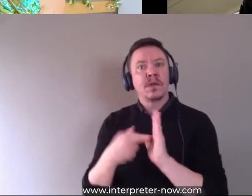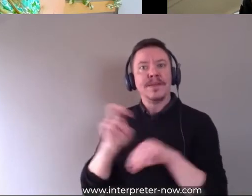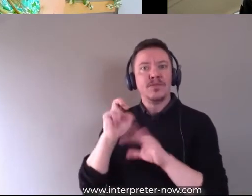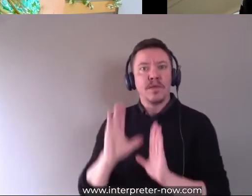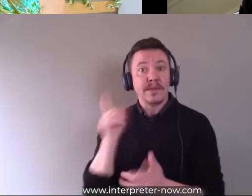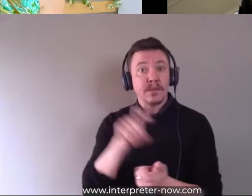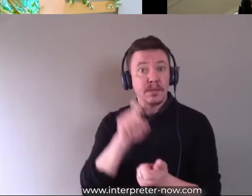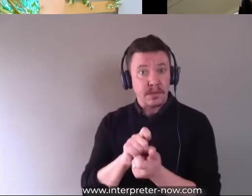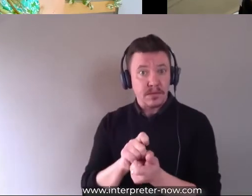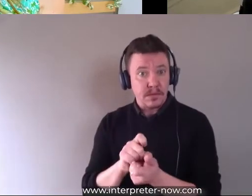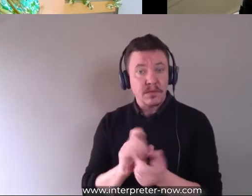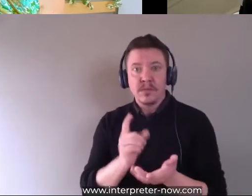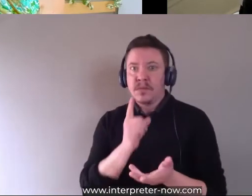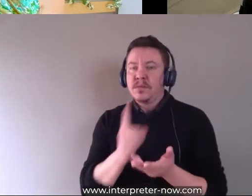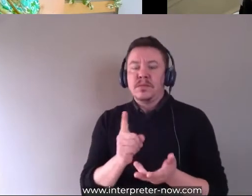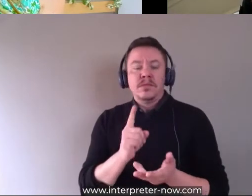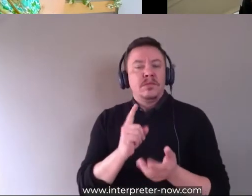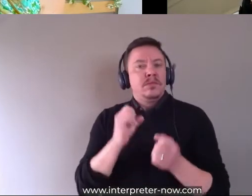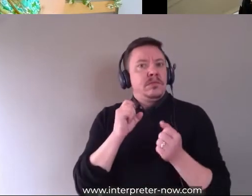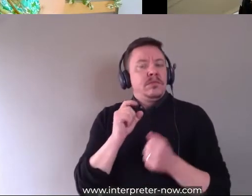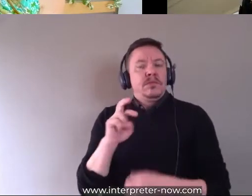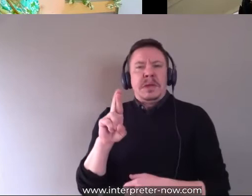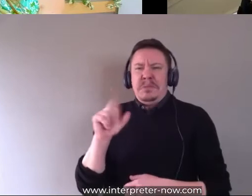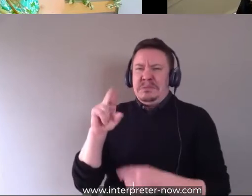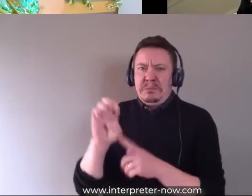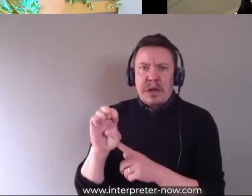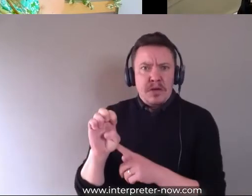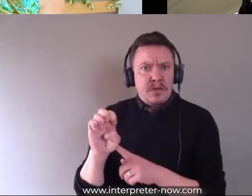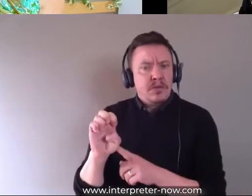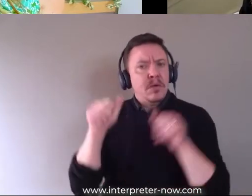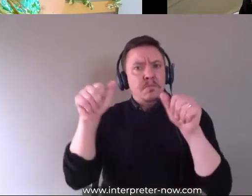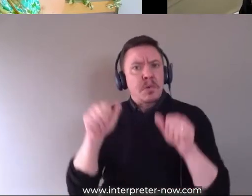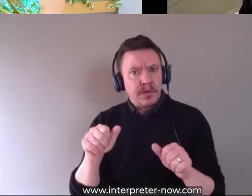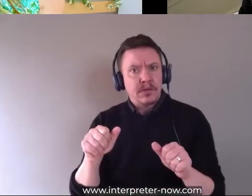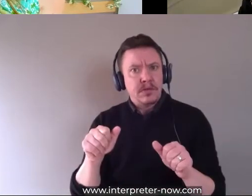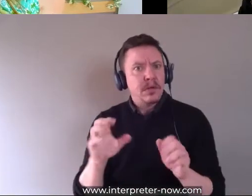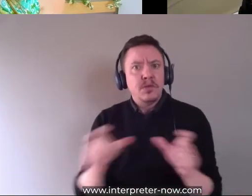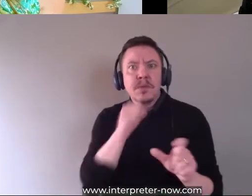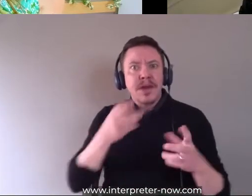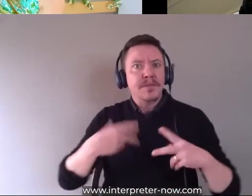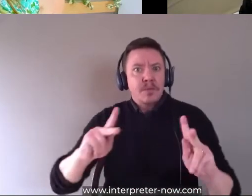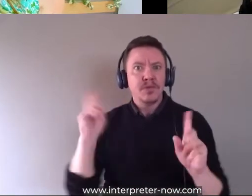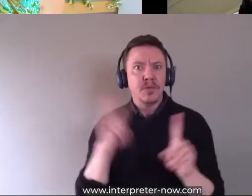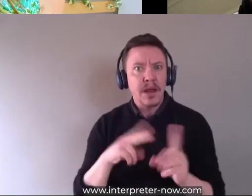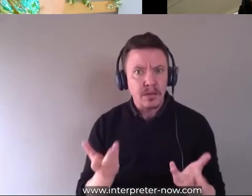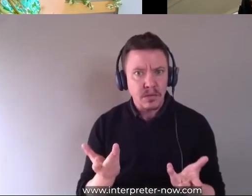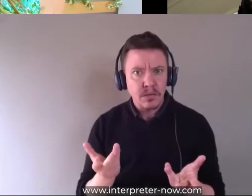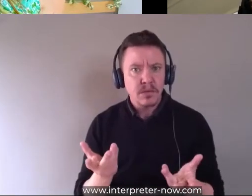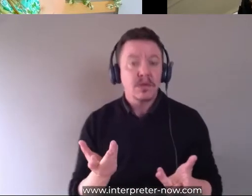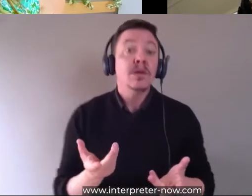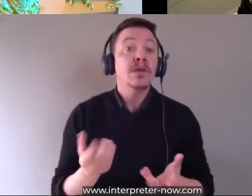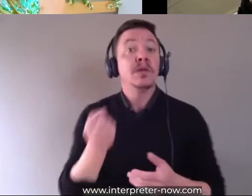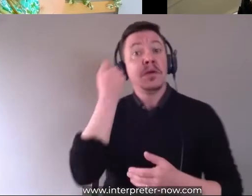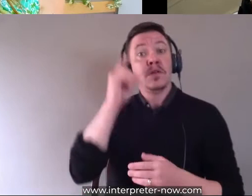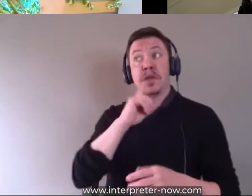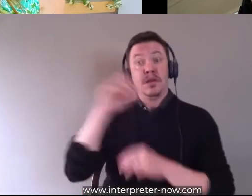specifically is very, very, very rarely posted. And so people don't even have the opportunity to apply. Whereas the